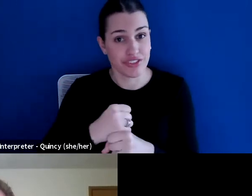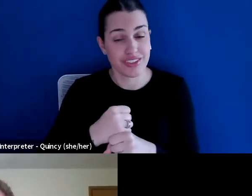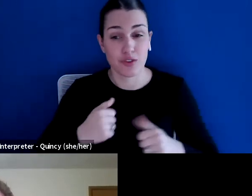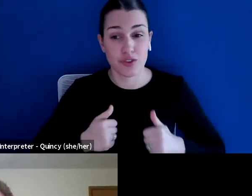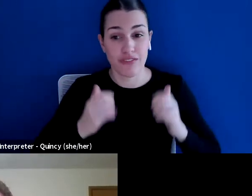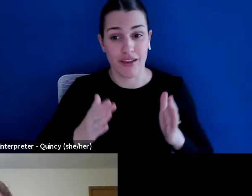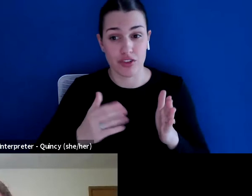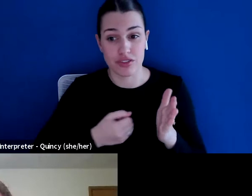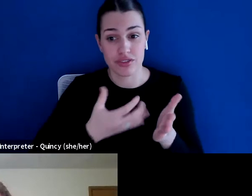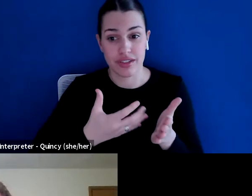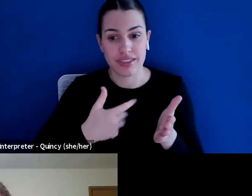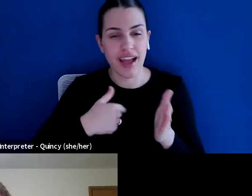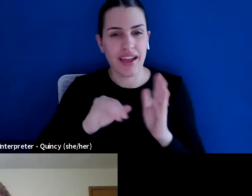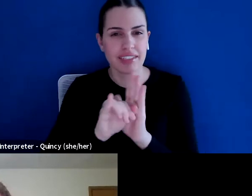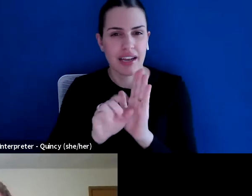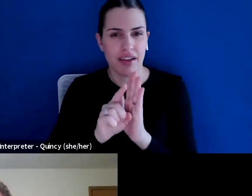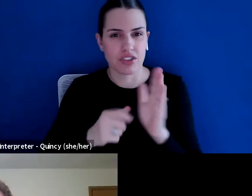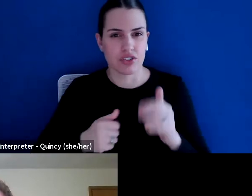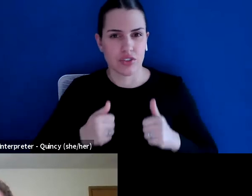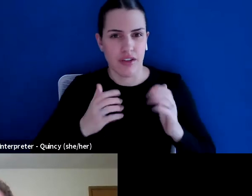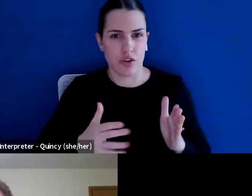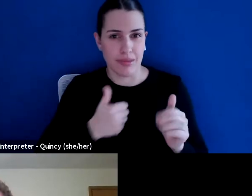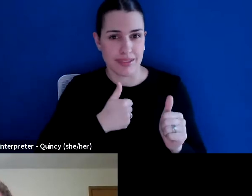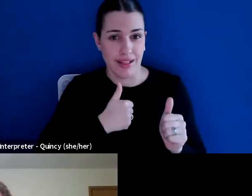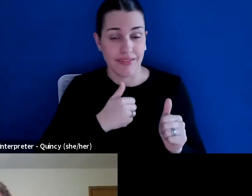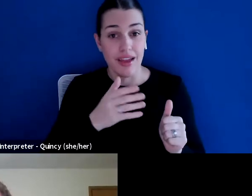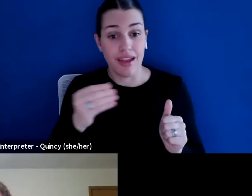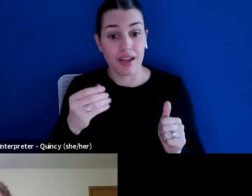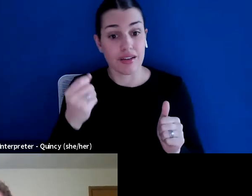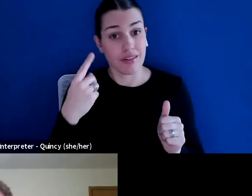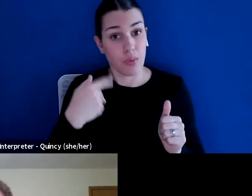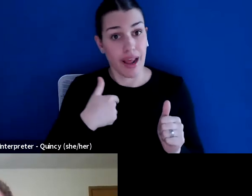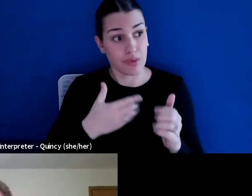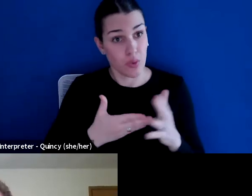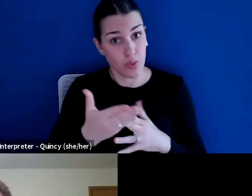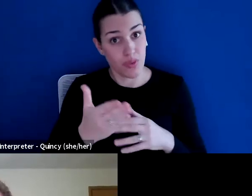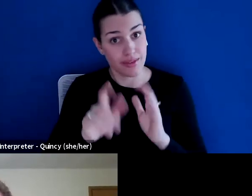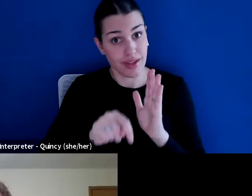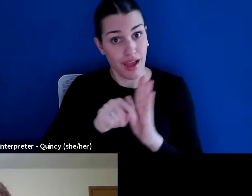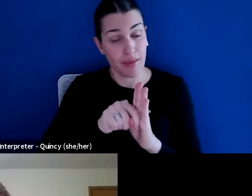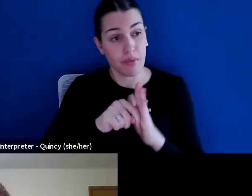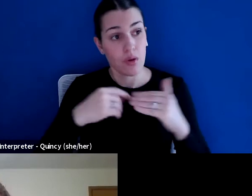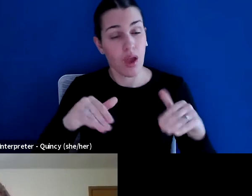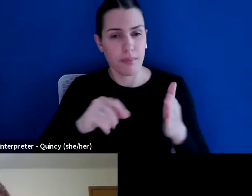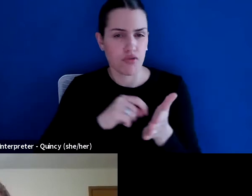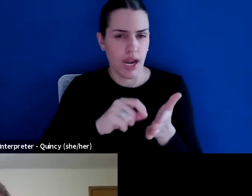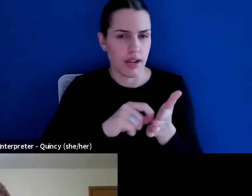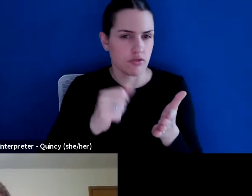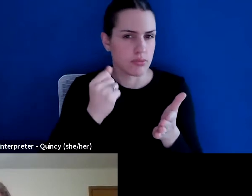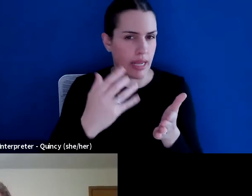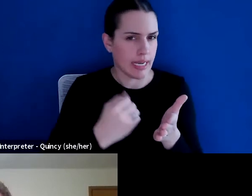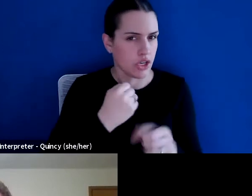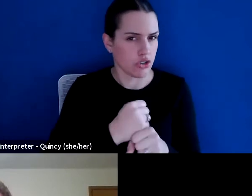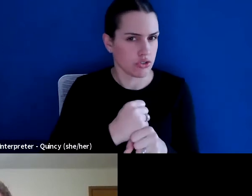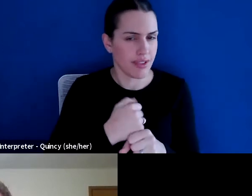I identify as a survivor myself. And when I was kind of going through that, I had also been writing for several years prior, and I